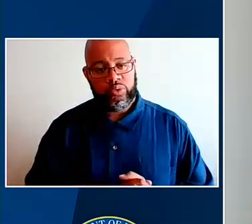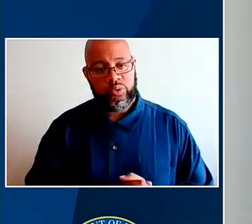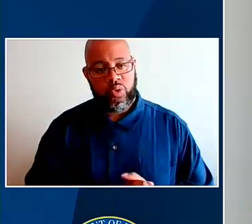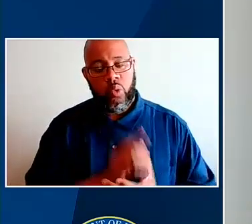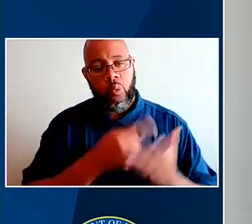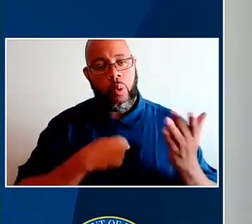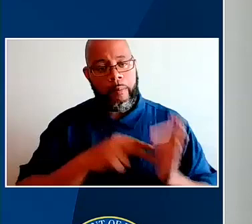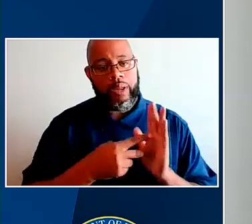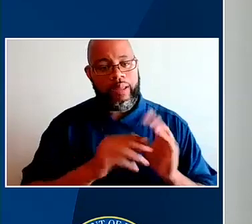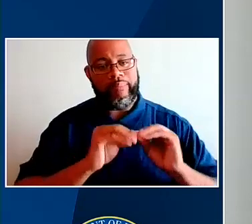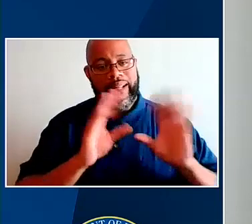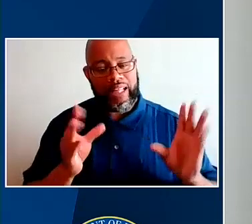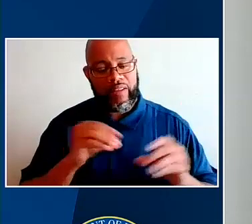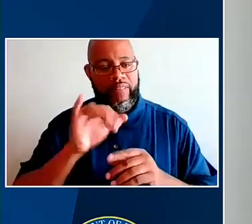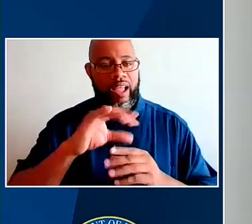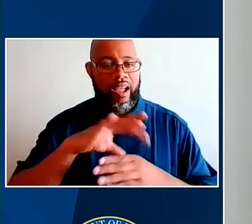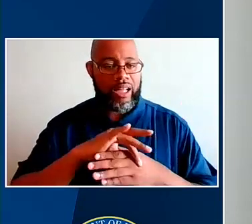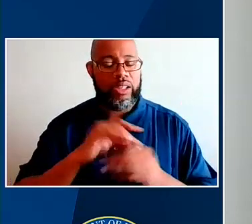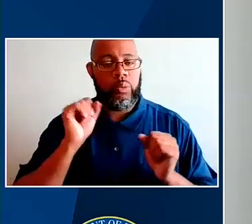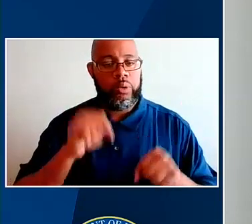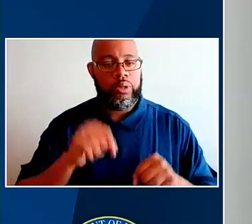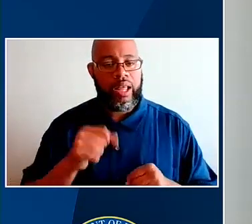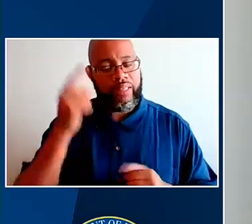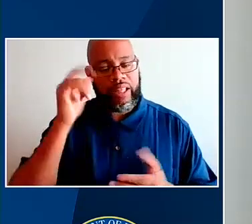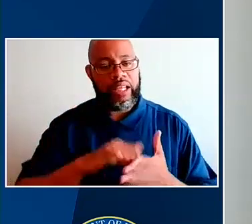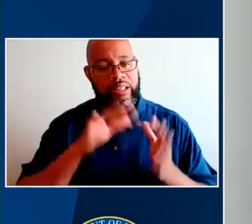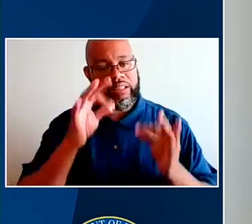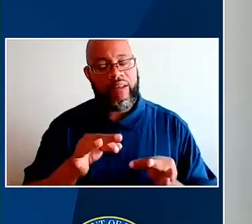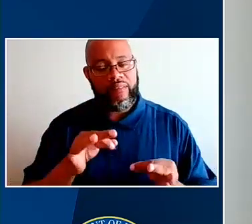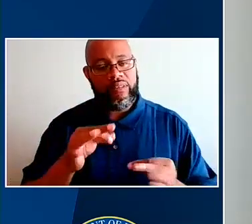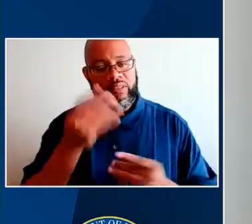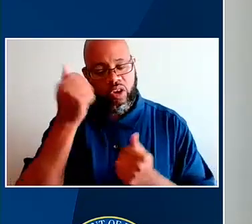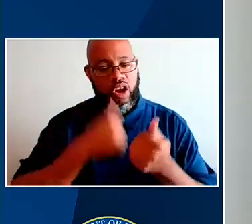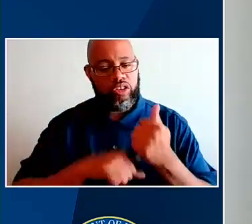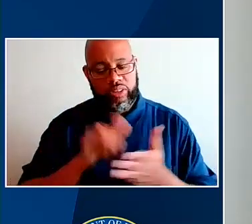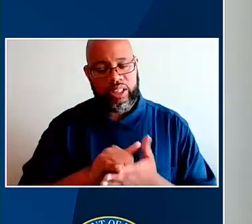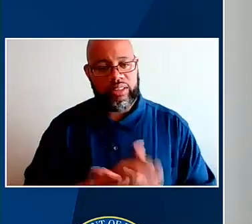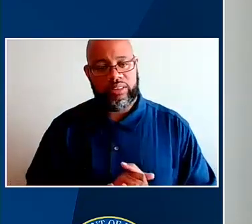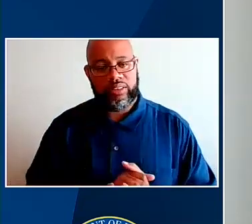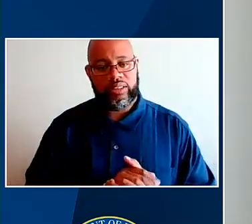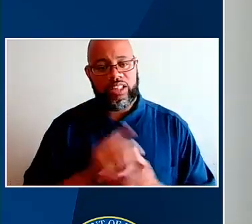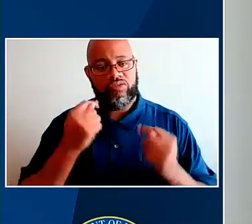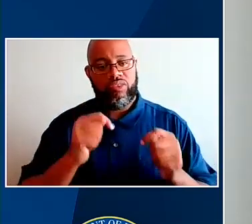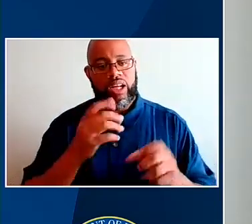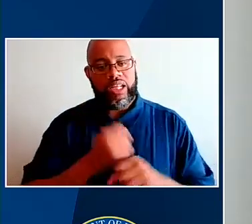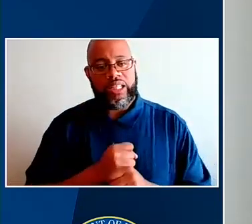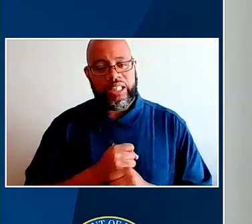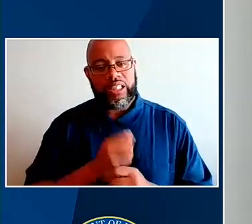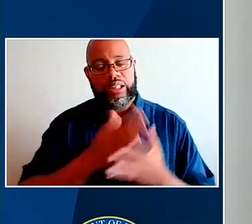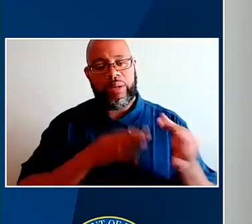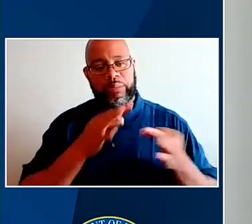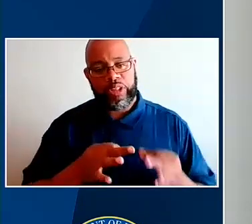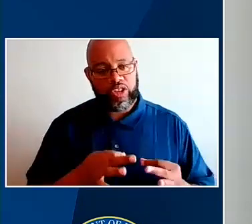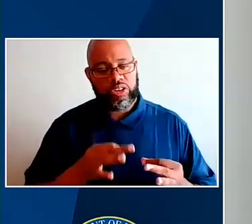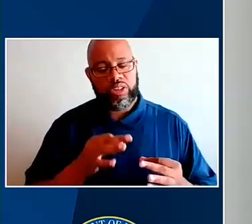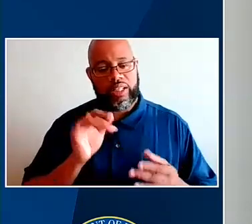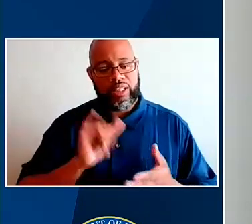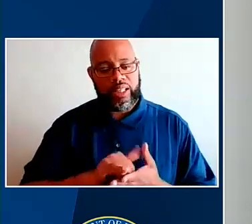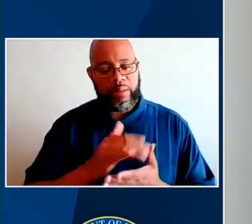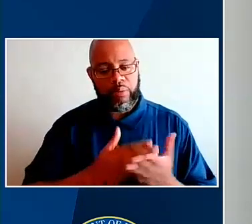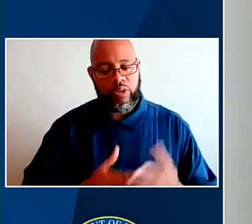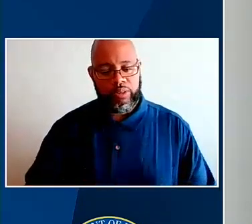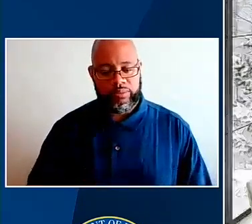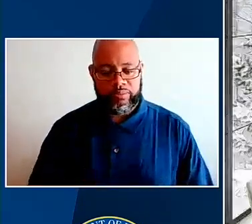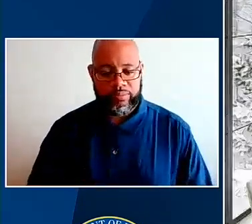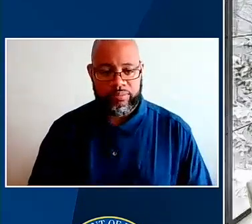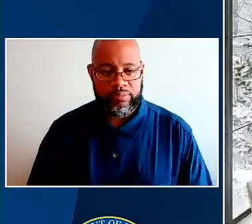mean by clear in this context, and I think we can certainly put some thought into that and try to get some explanations on that front.